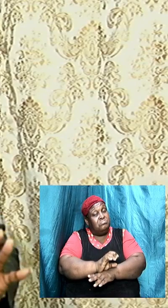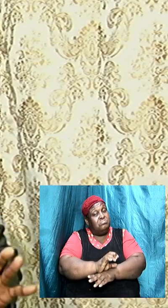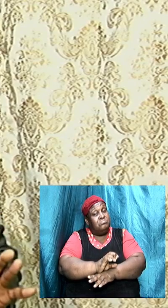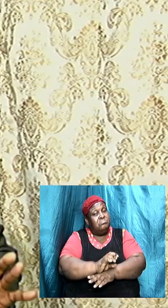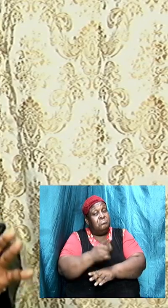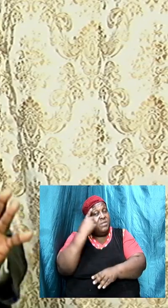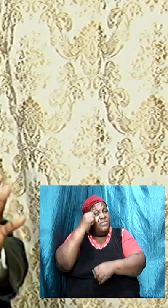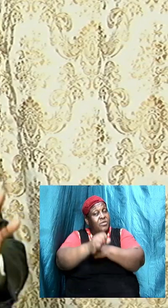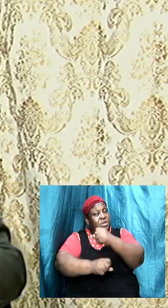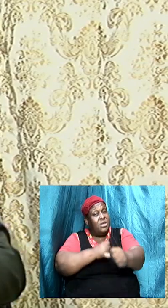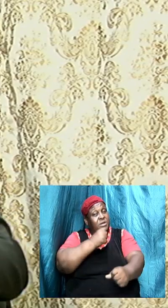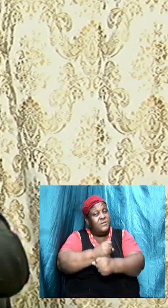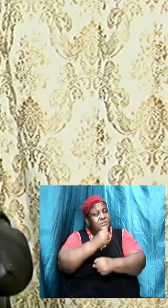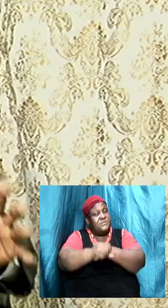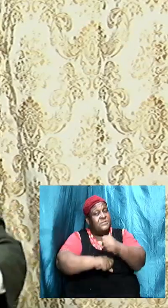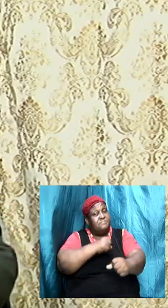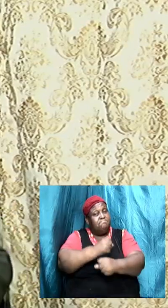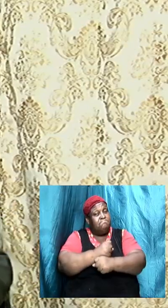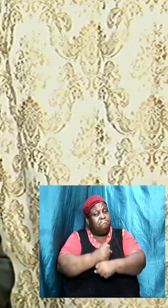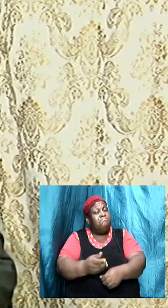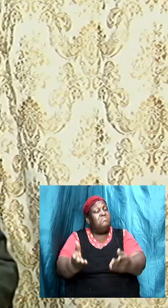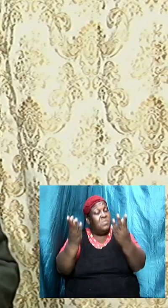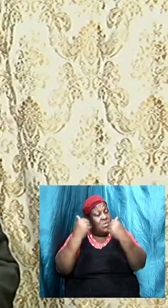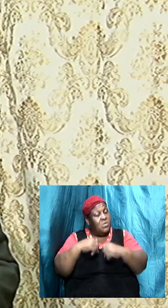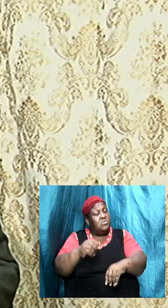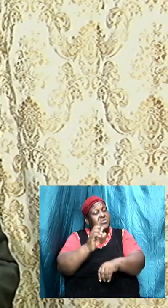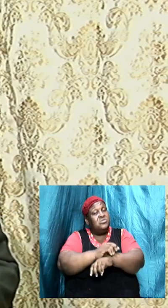coming to church for years. I come to church and I see some people.